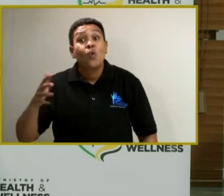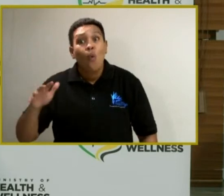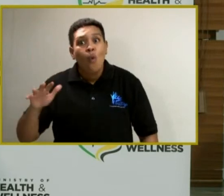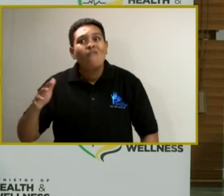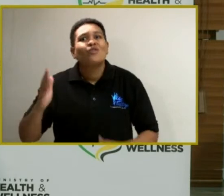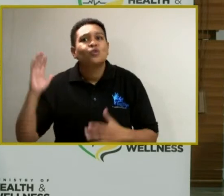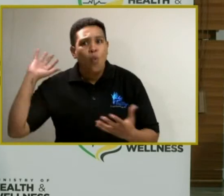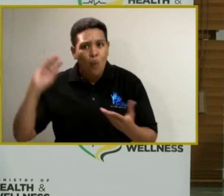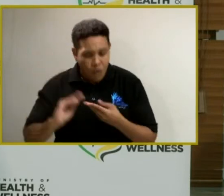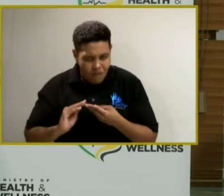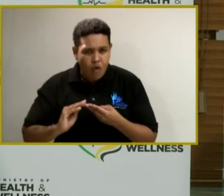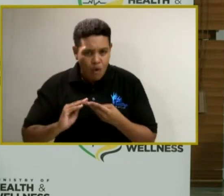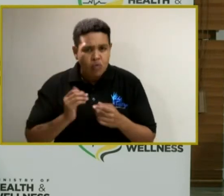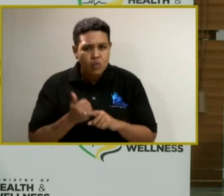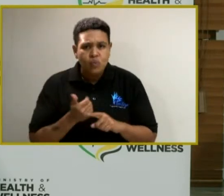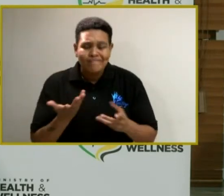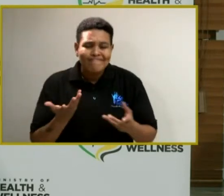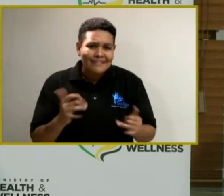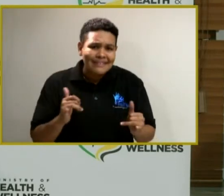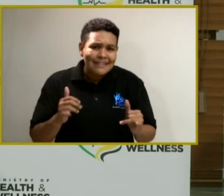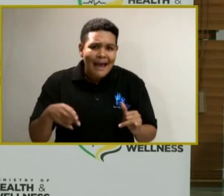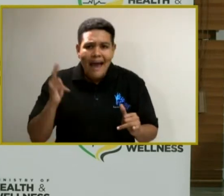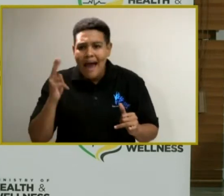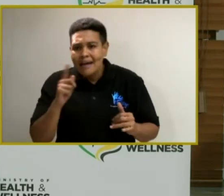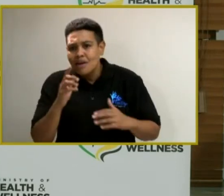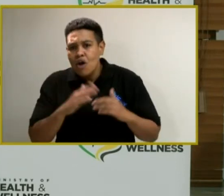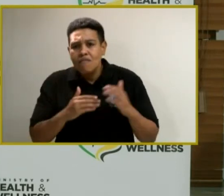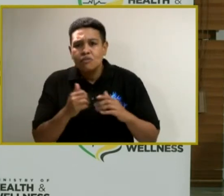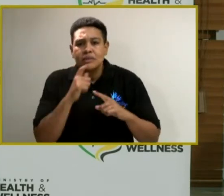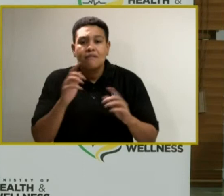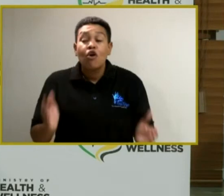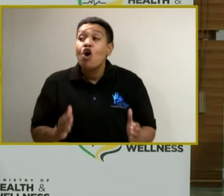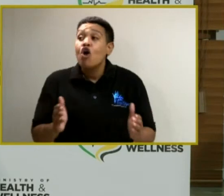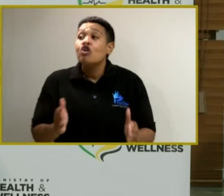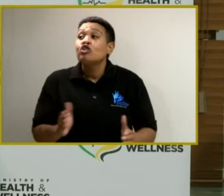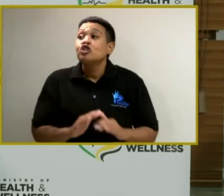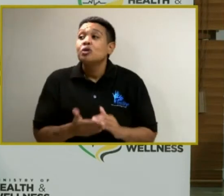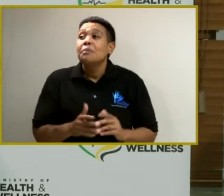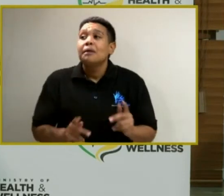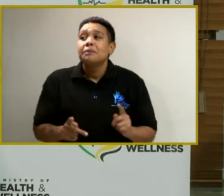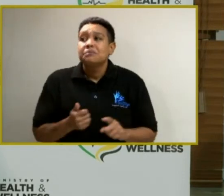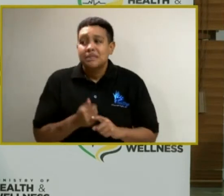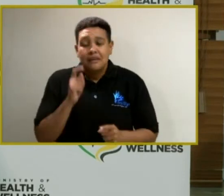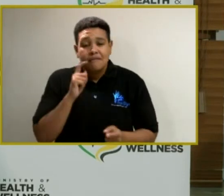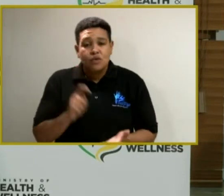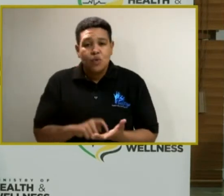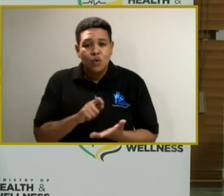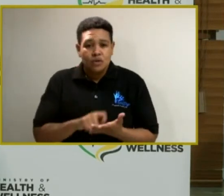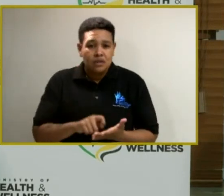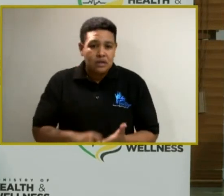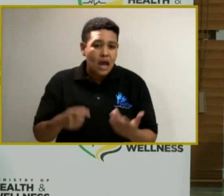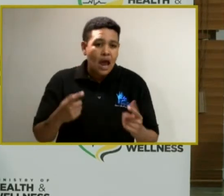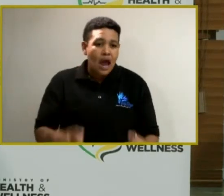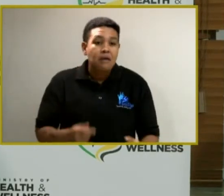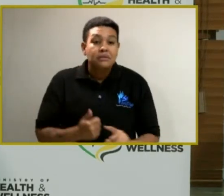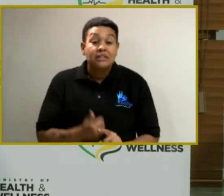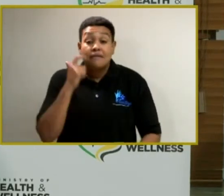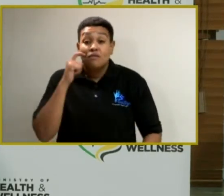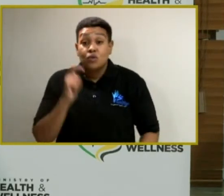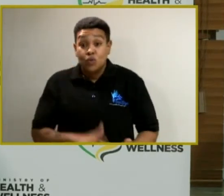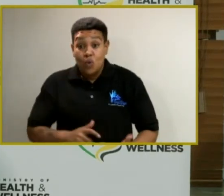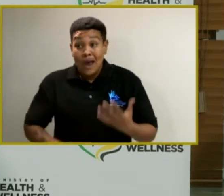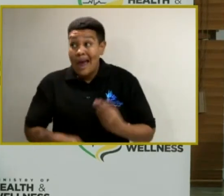to be comfortable. And we certainly encourage Jamaicans to take note, and in taking note, to take the necessary